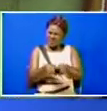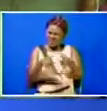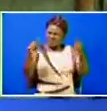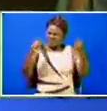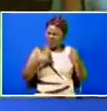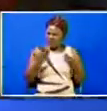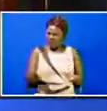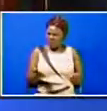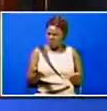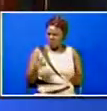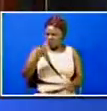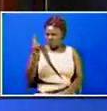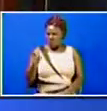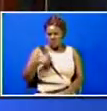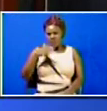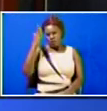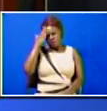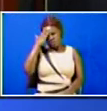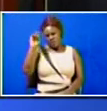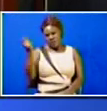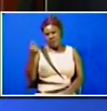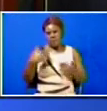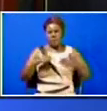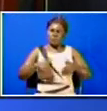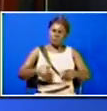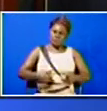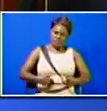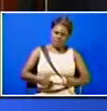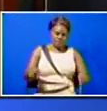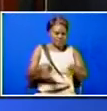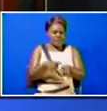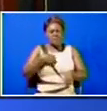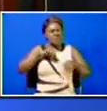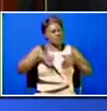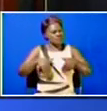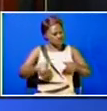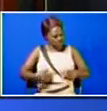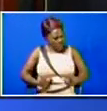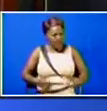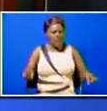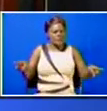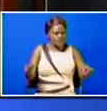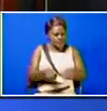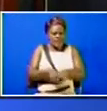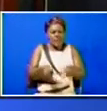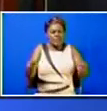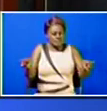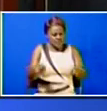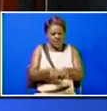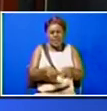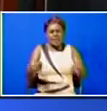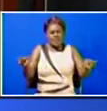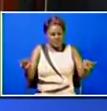different result? I know Kenyans are tired. I've also been tired of the same old,